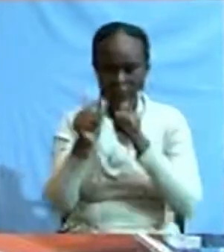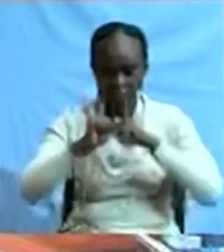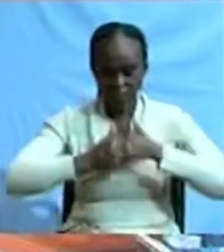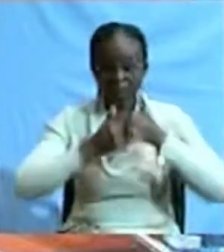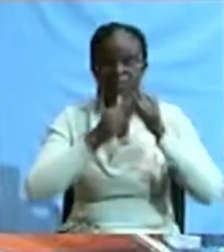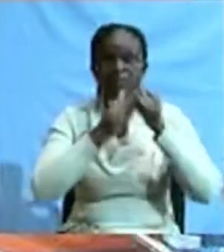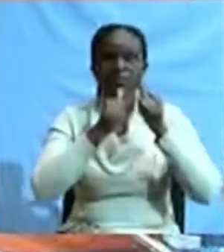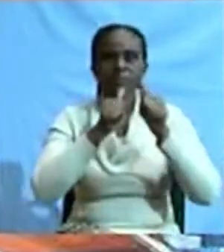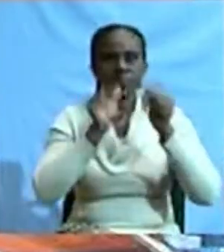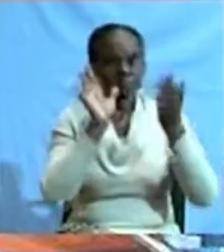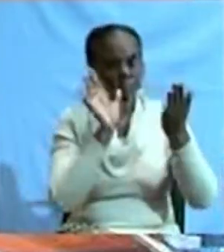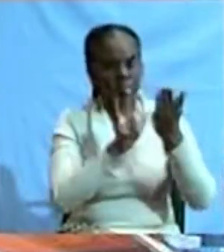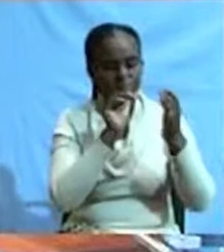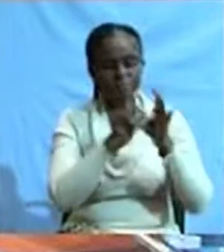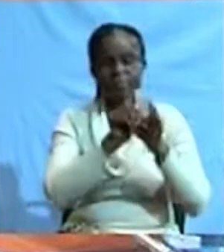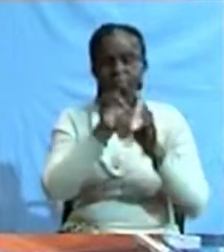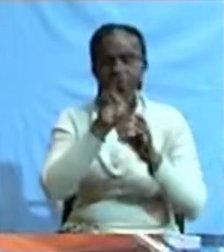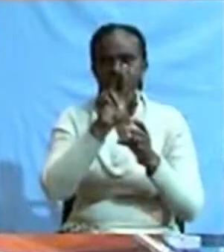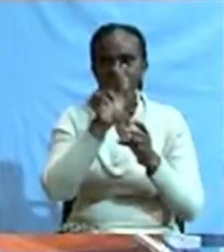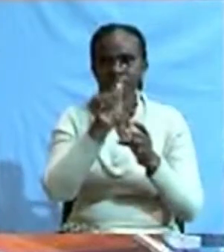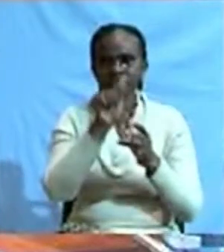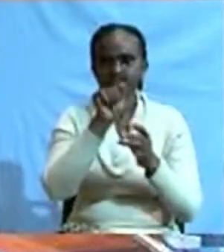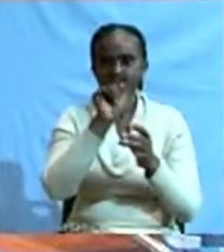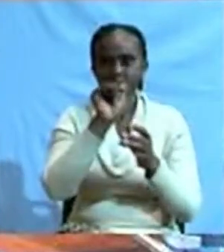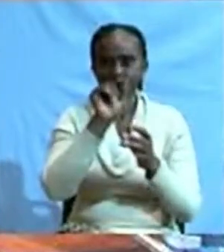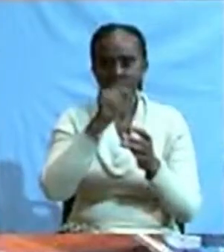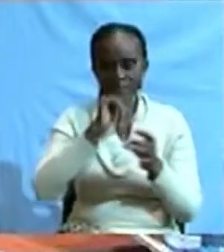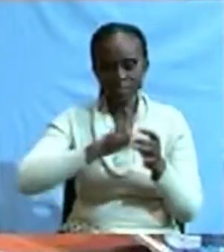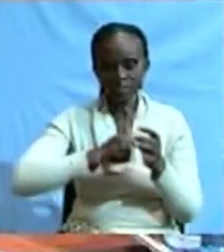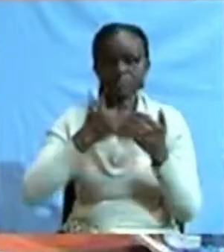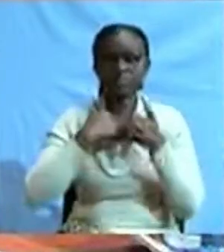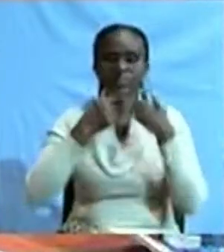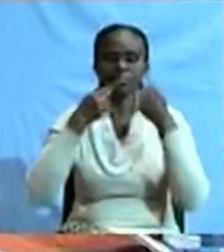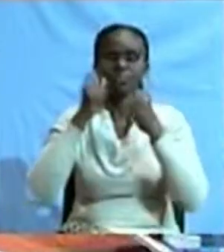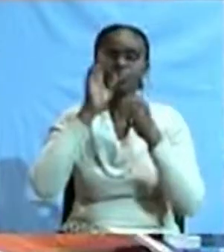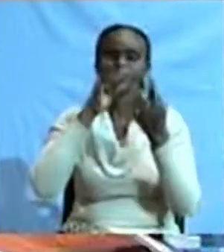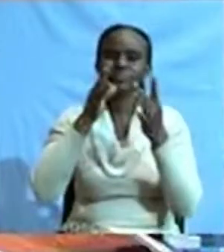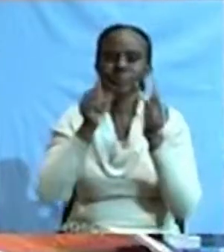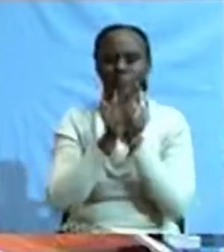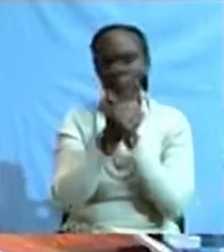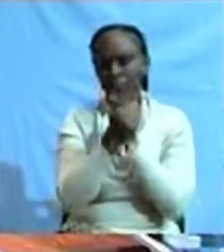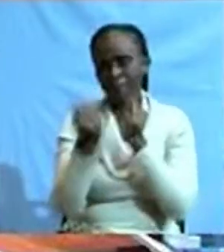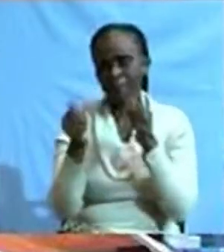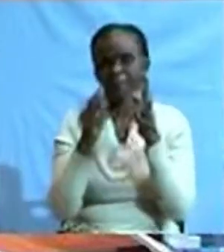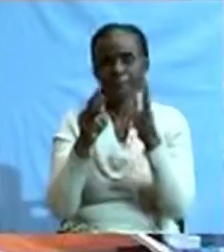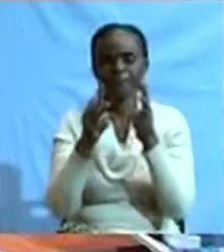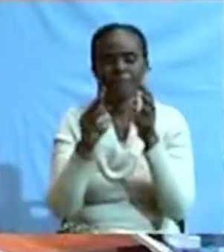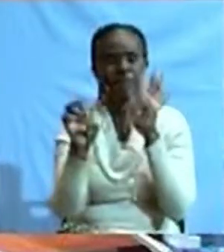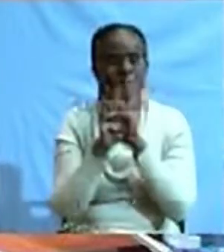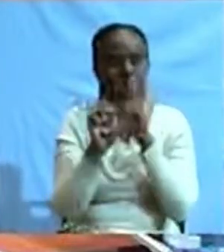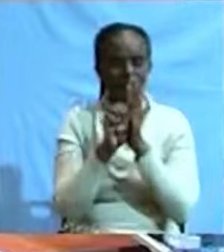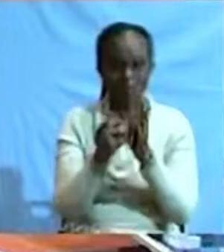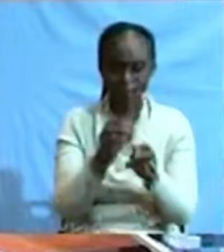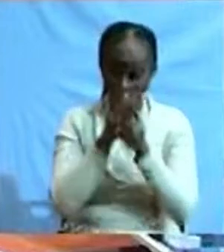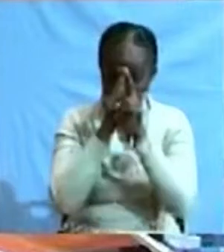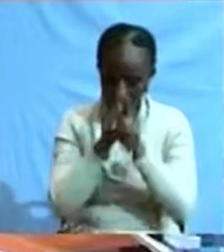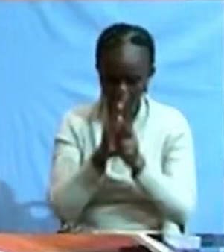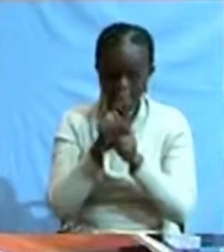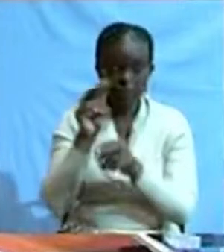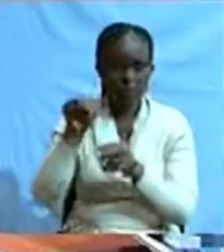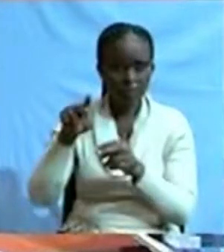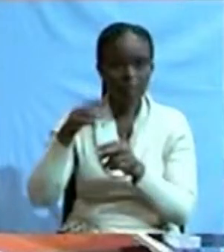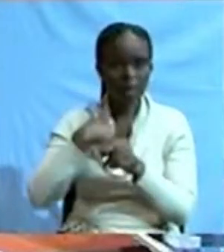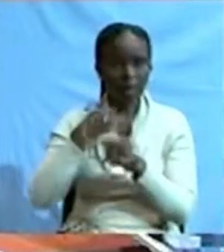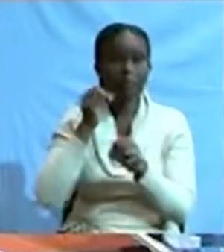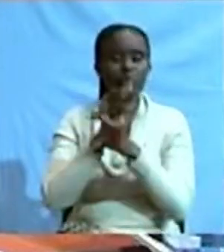It's there in the Ratings Act, and we've tried these other methods like the Honorable MP has